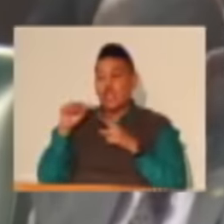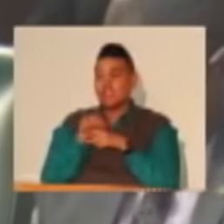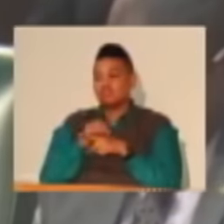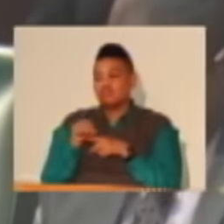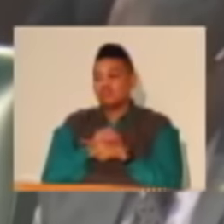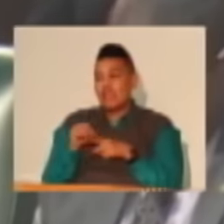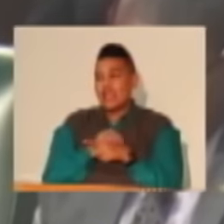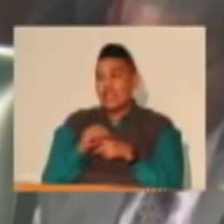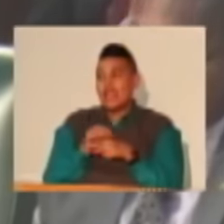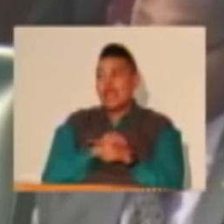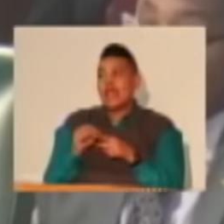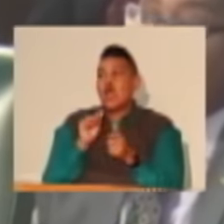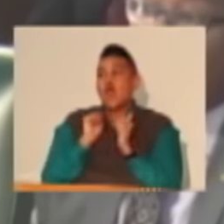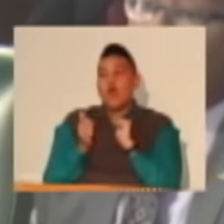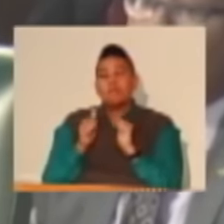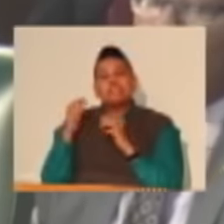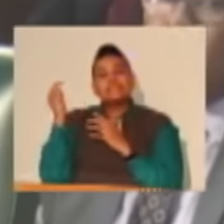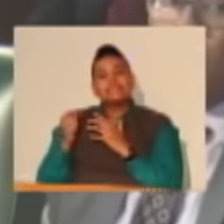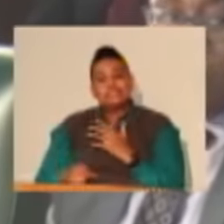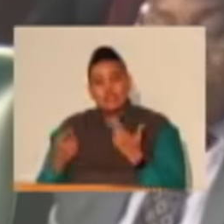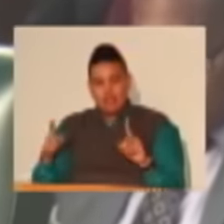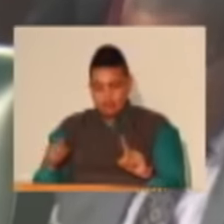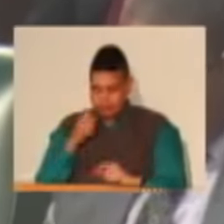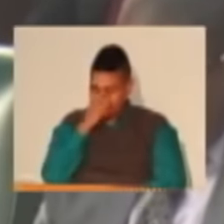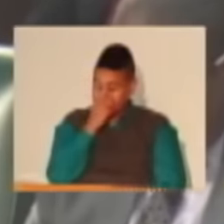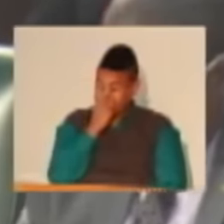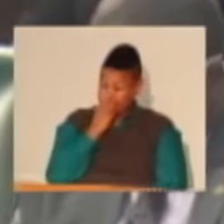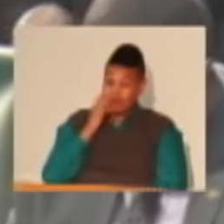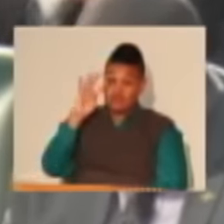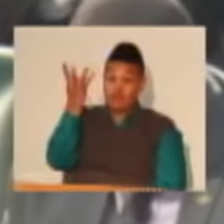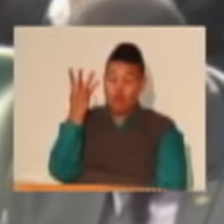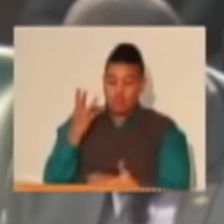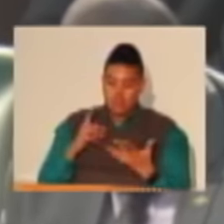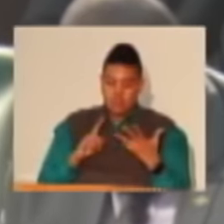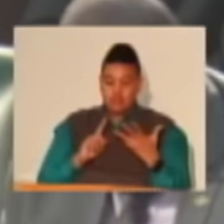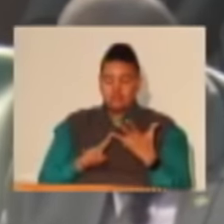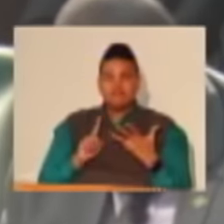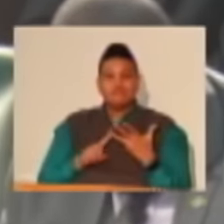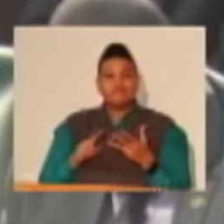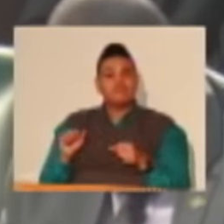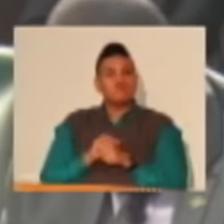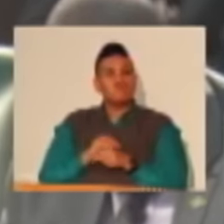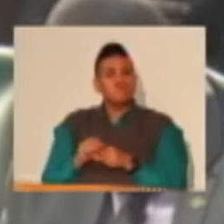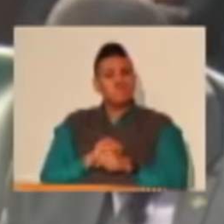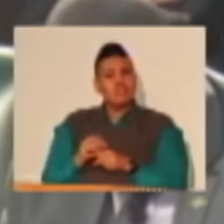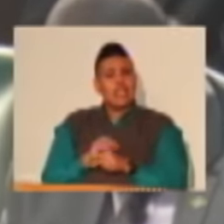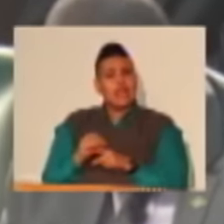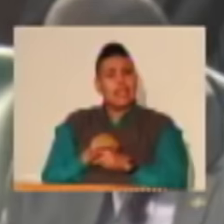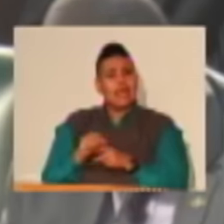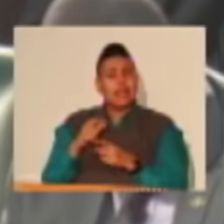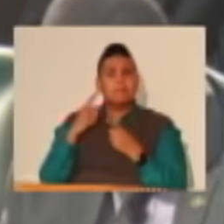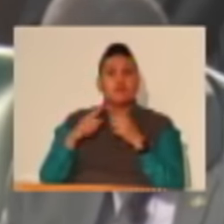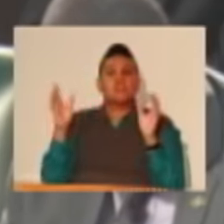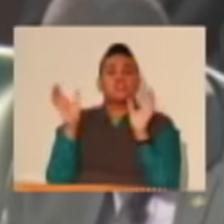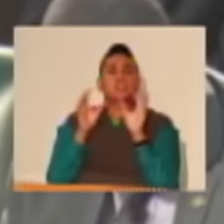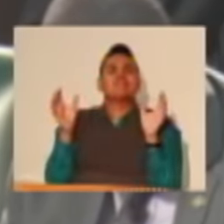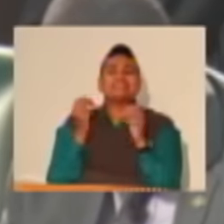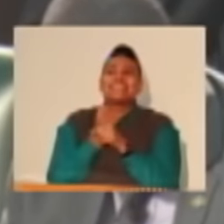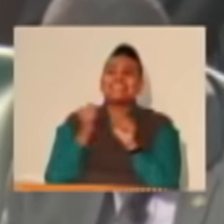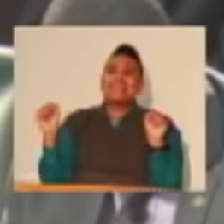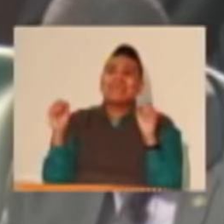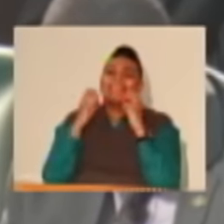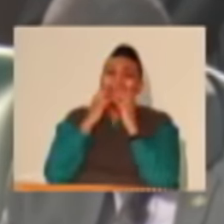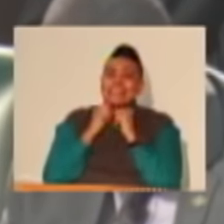and competition, etc. And 4, training and certification in safety